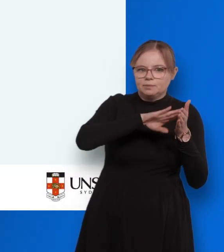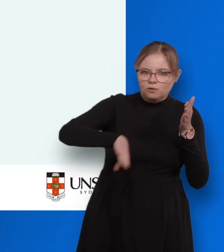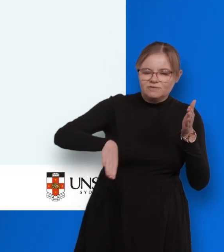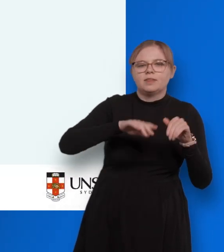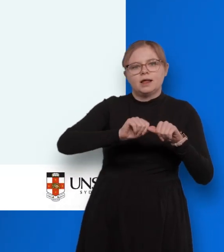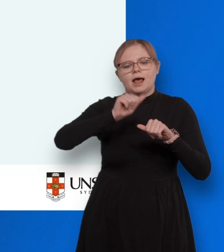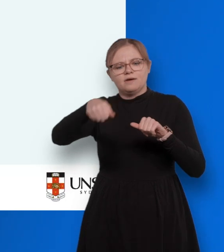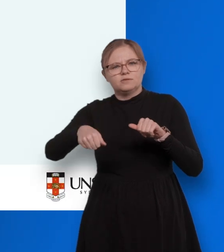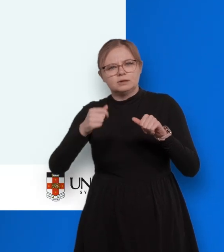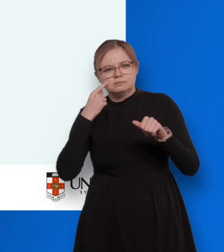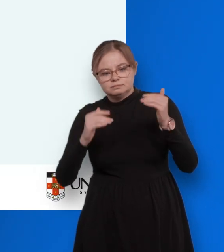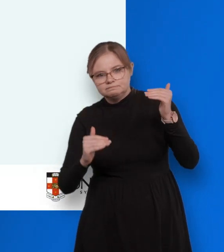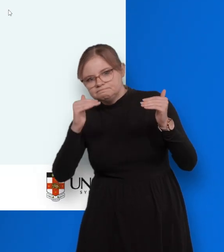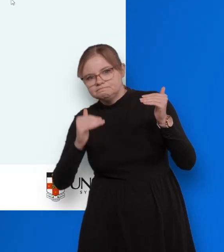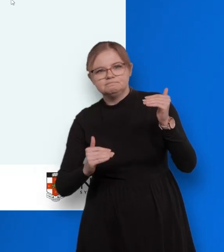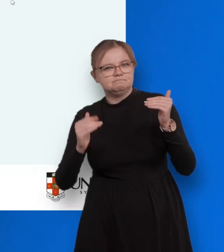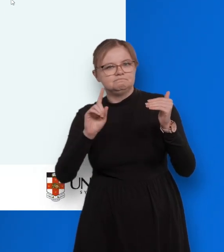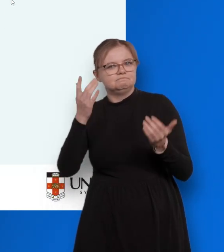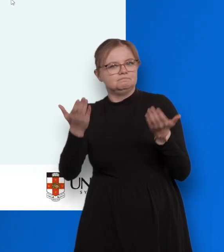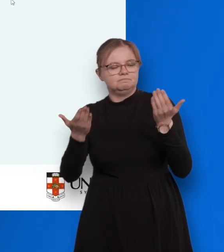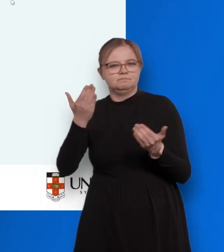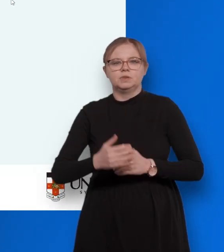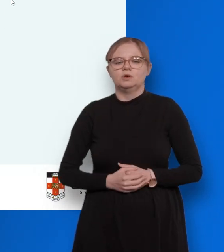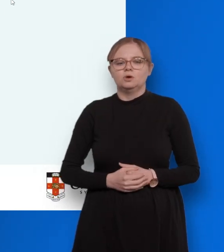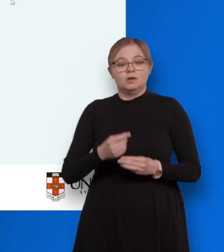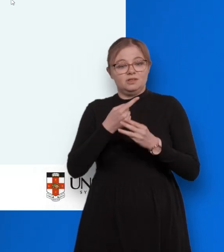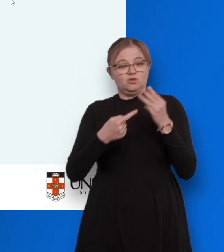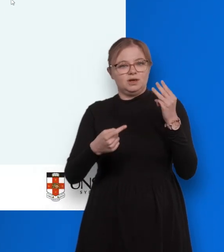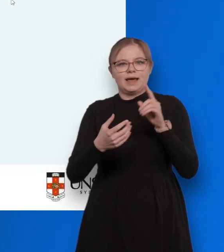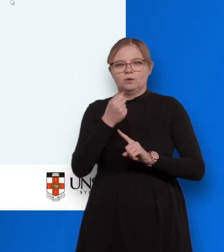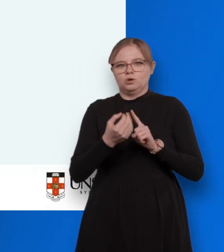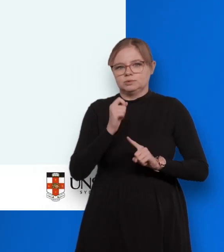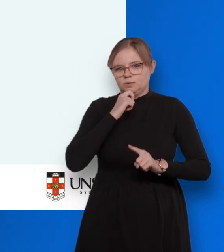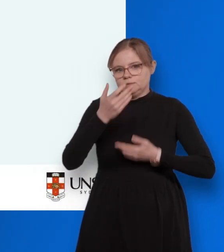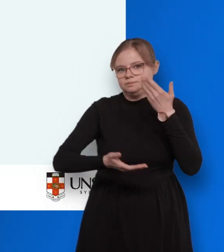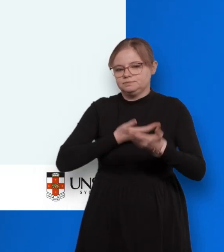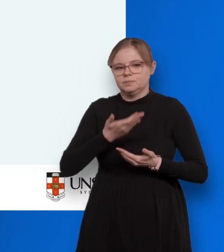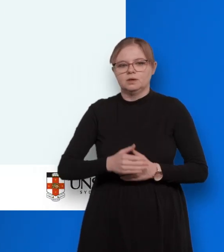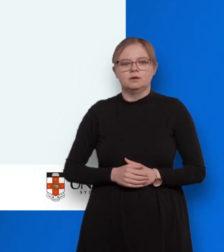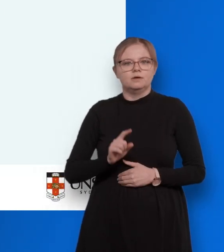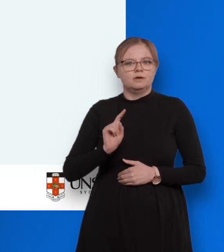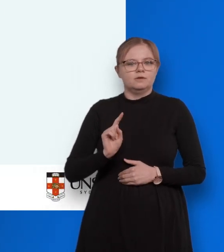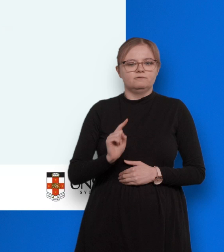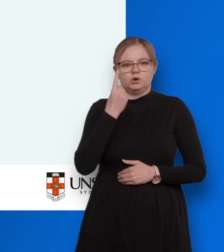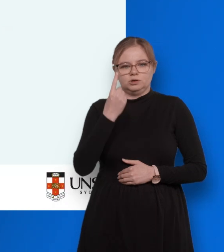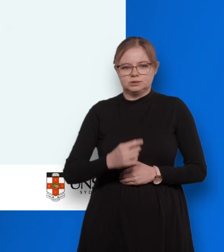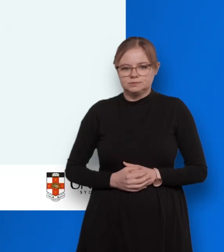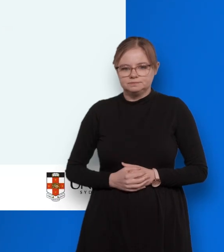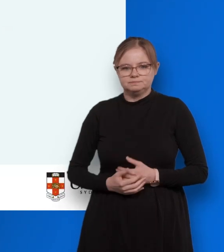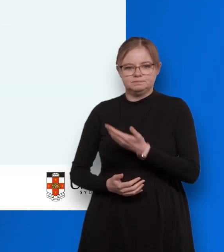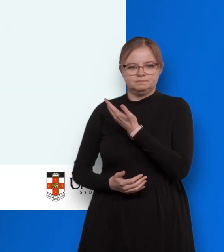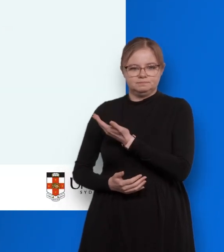of anonymization was. So I'm going to go through our 3 outcomes one at a time. The first is career